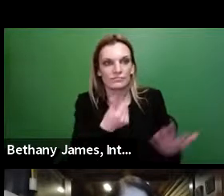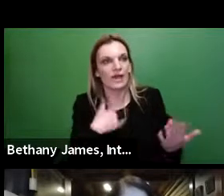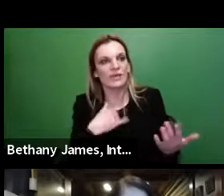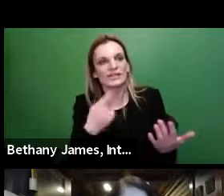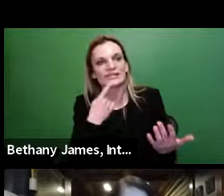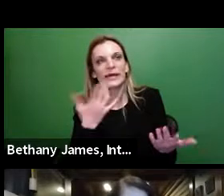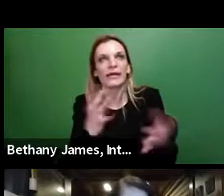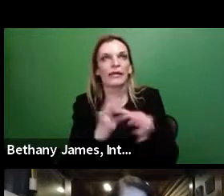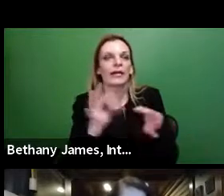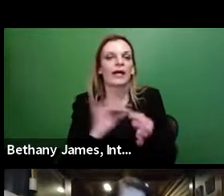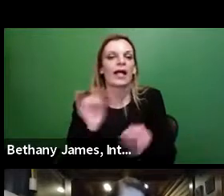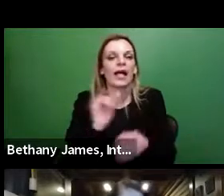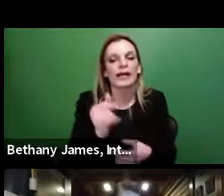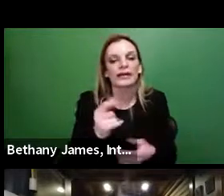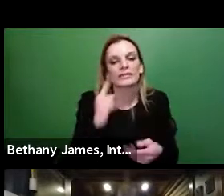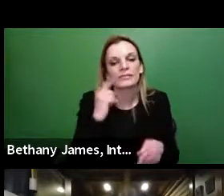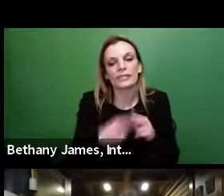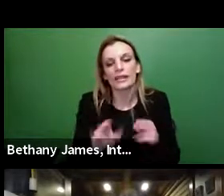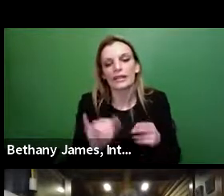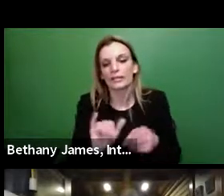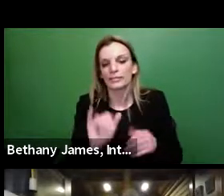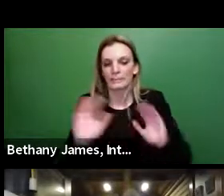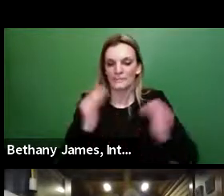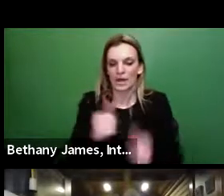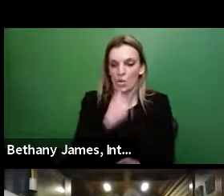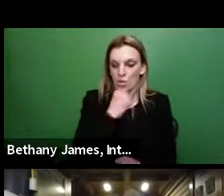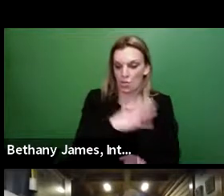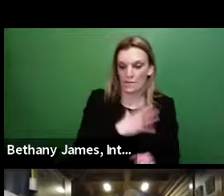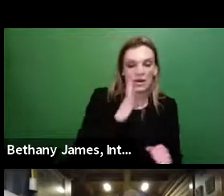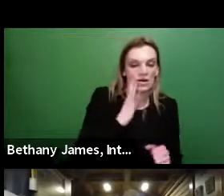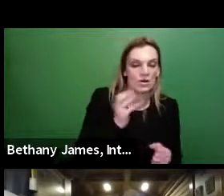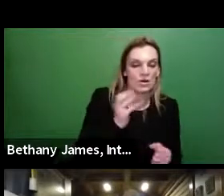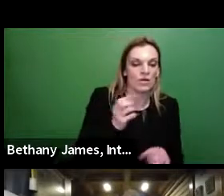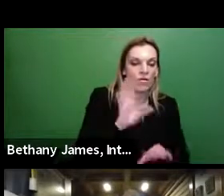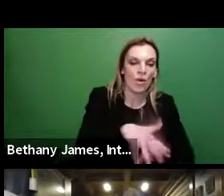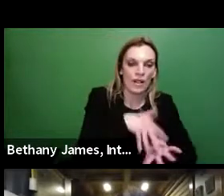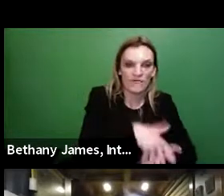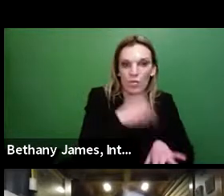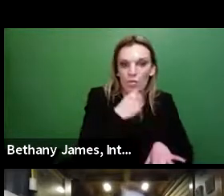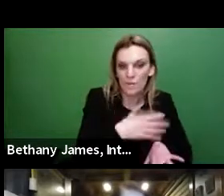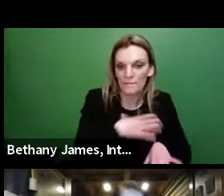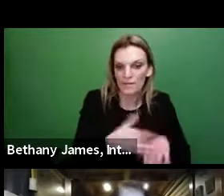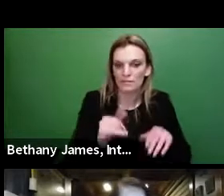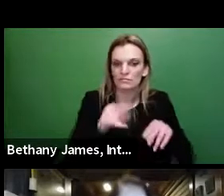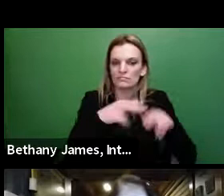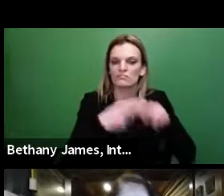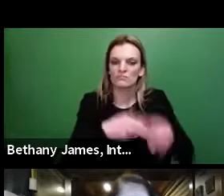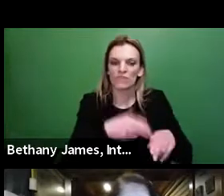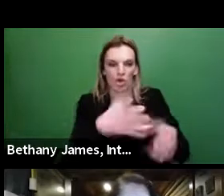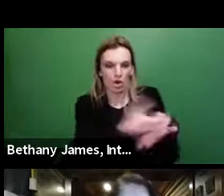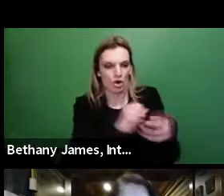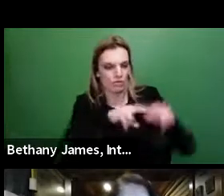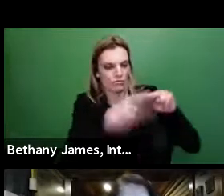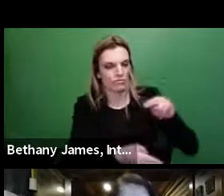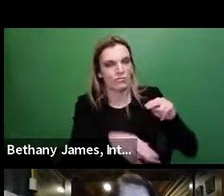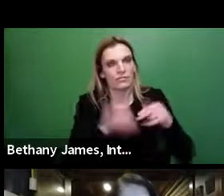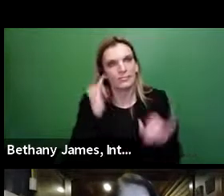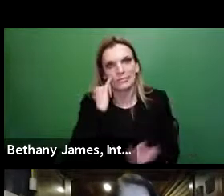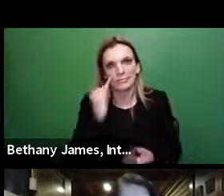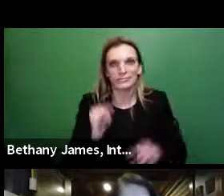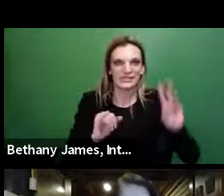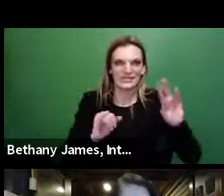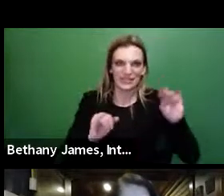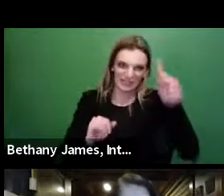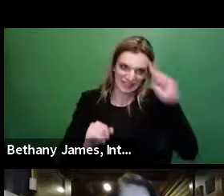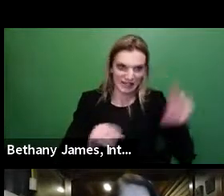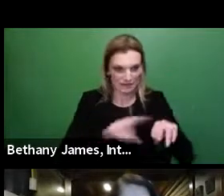on the dollar or 52 if it's Native American women, those numbers have become very real and are growing. And I think